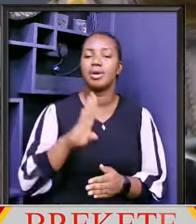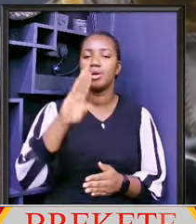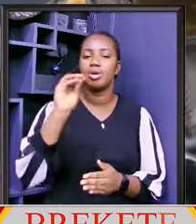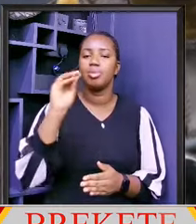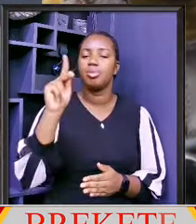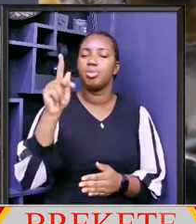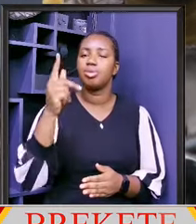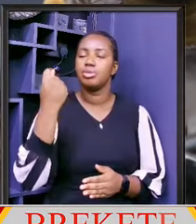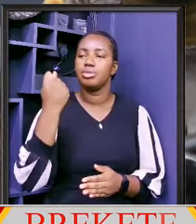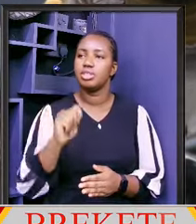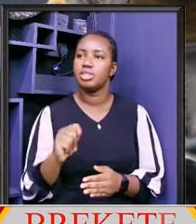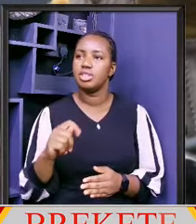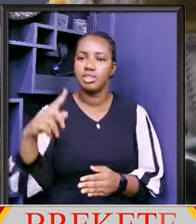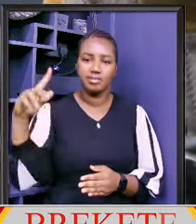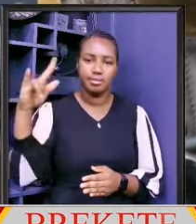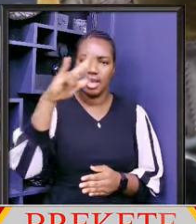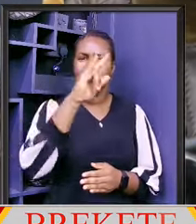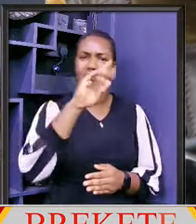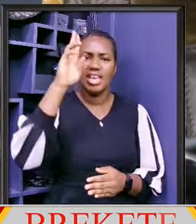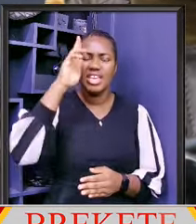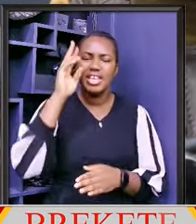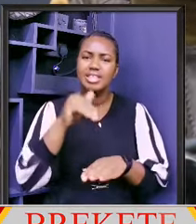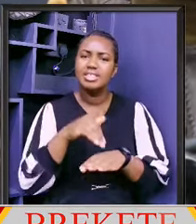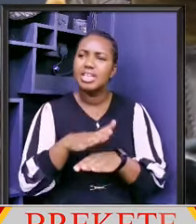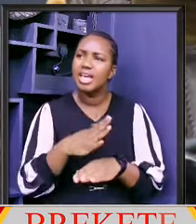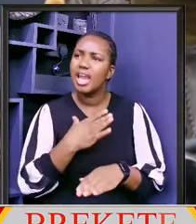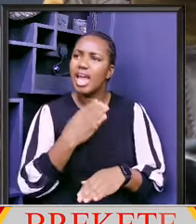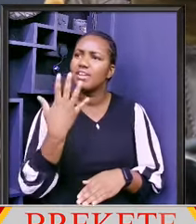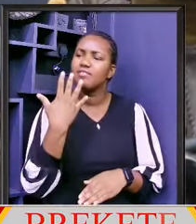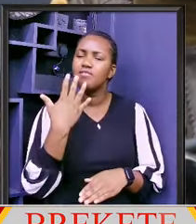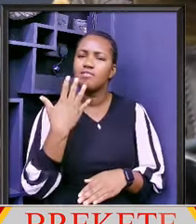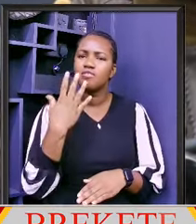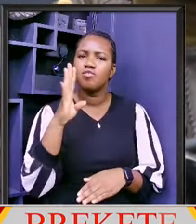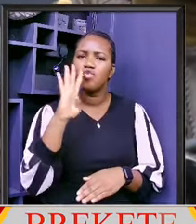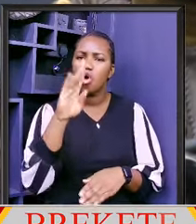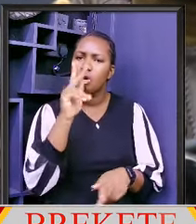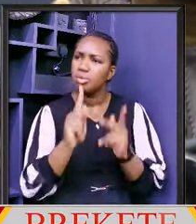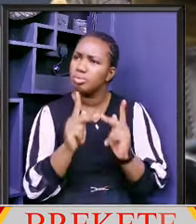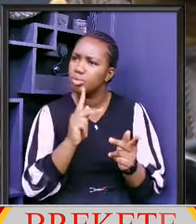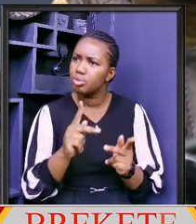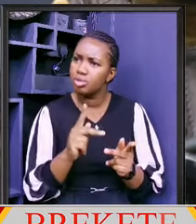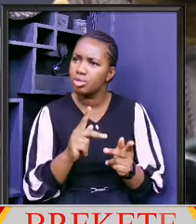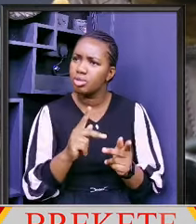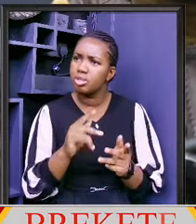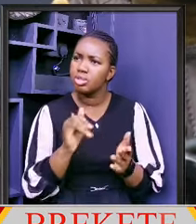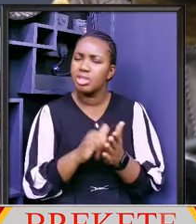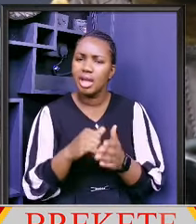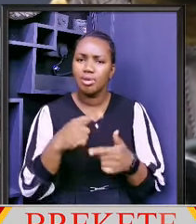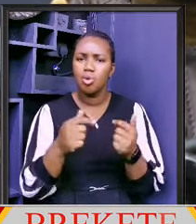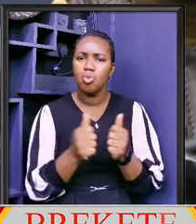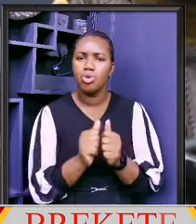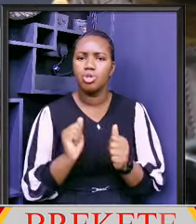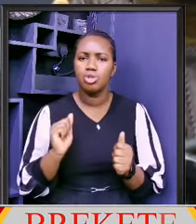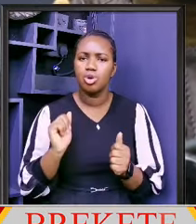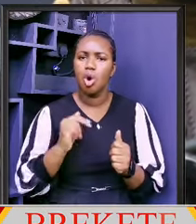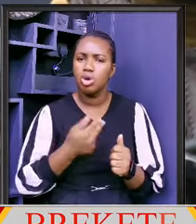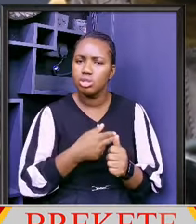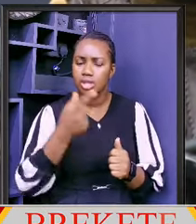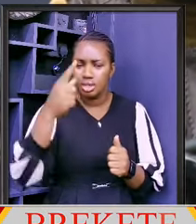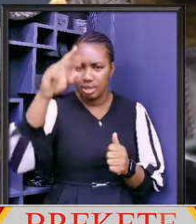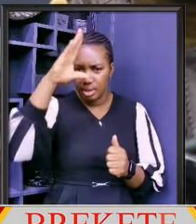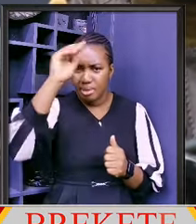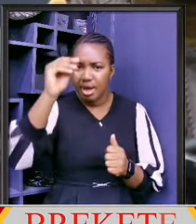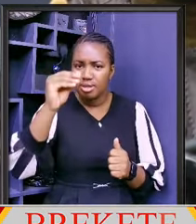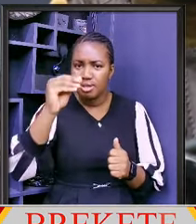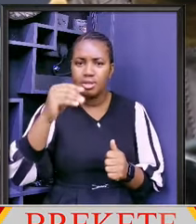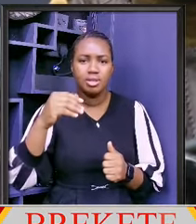He sent about four person that the Malam who are going with us. You know, the Yoruba. When he was